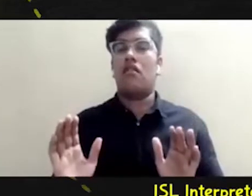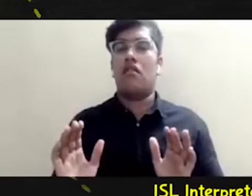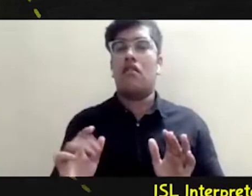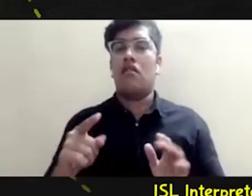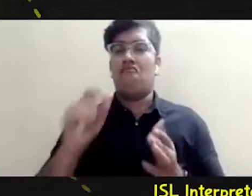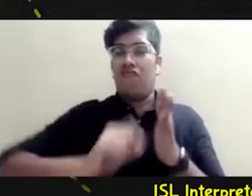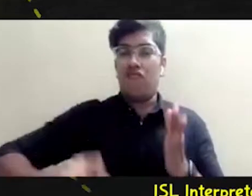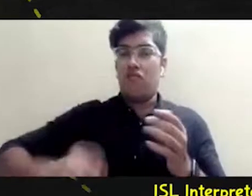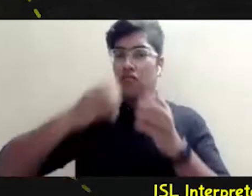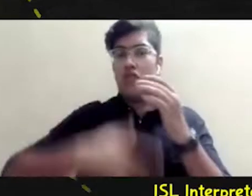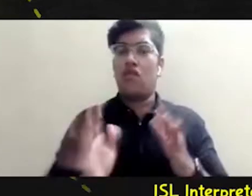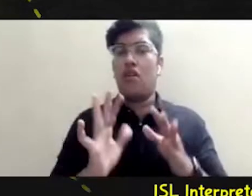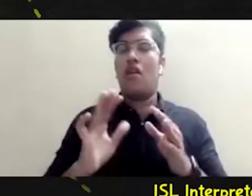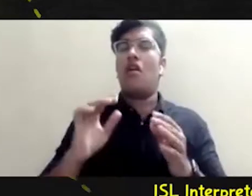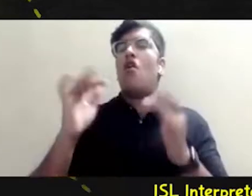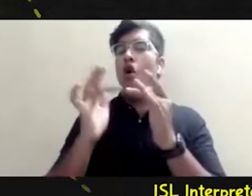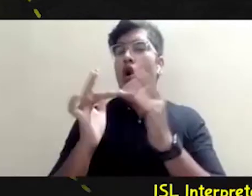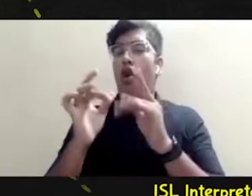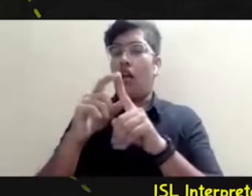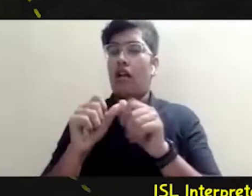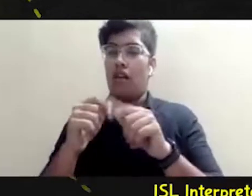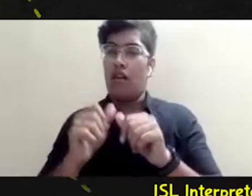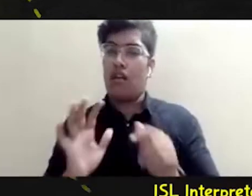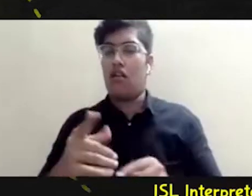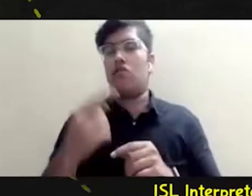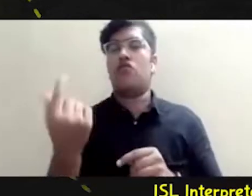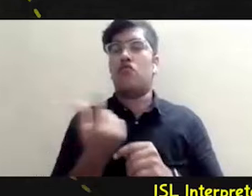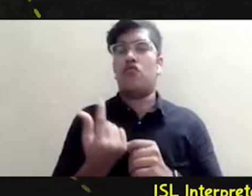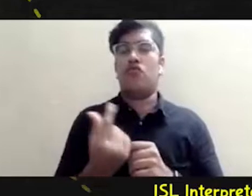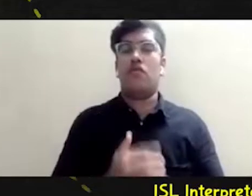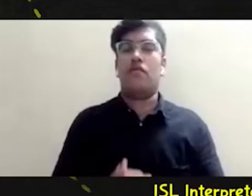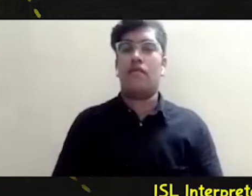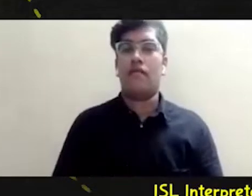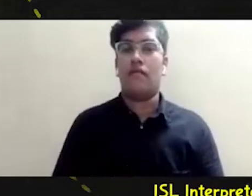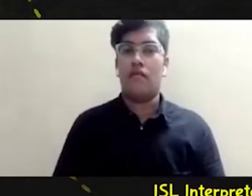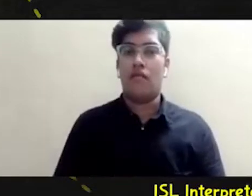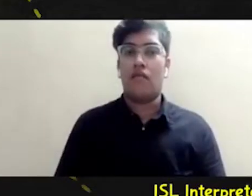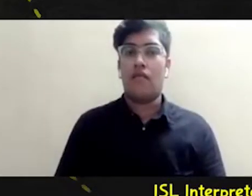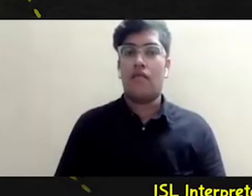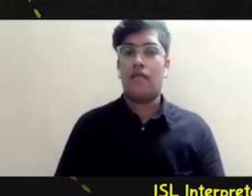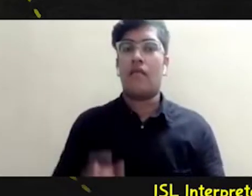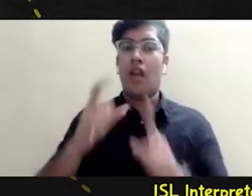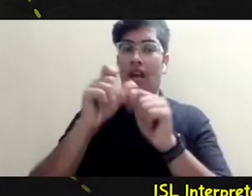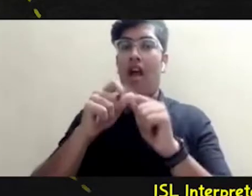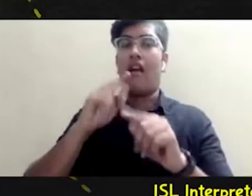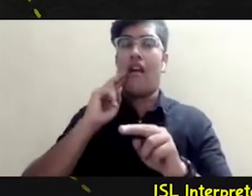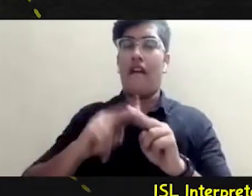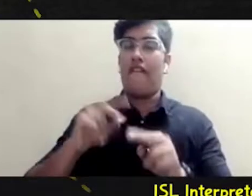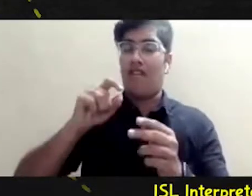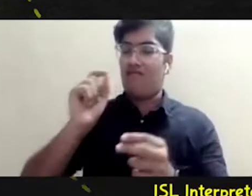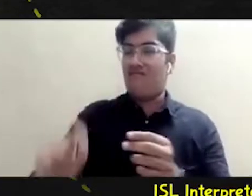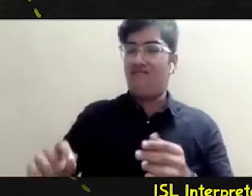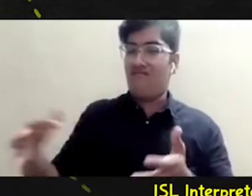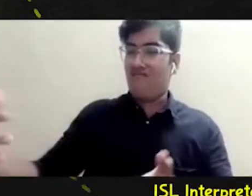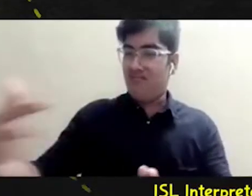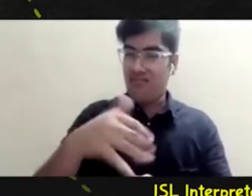converting offline data into digitized data, etc. Some of the things. So first things first, let's make one